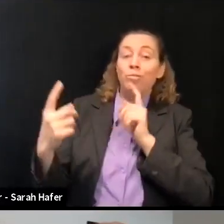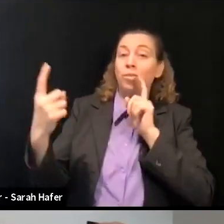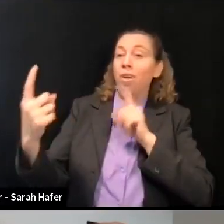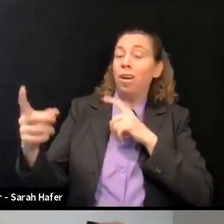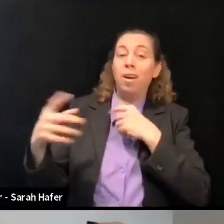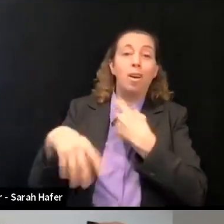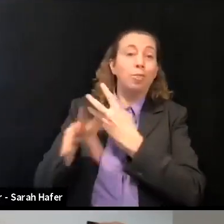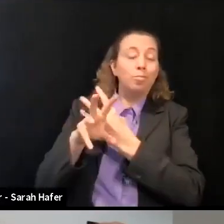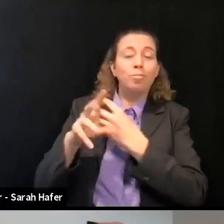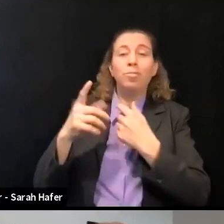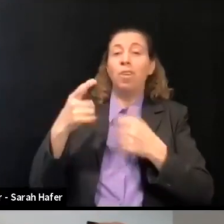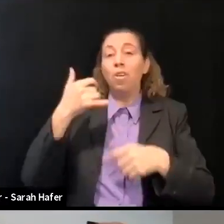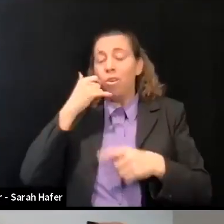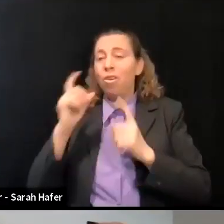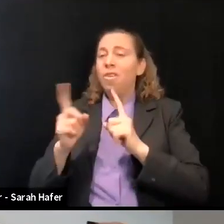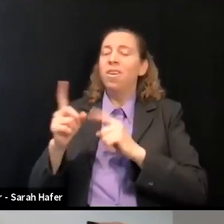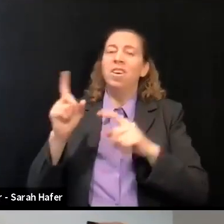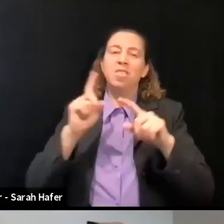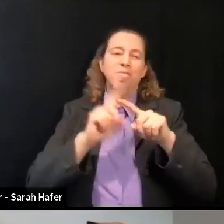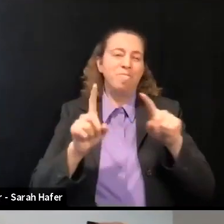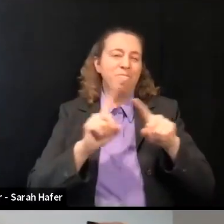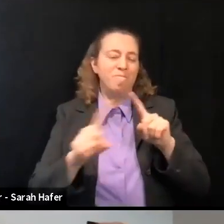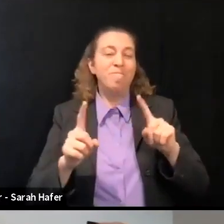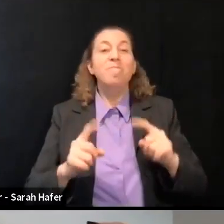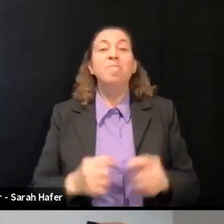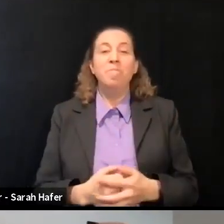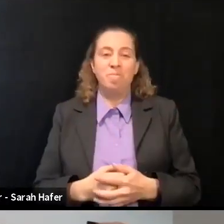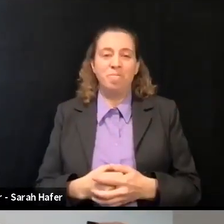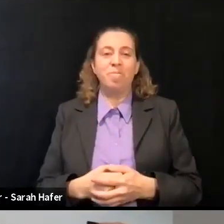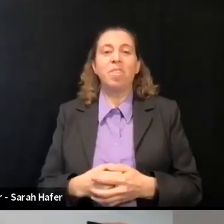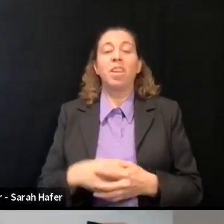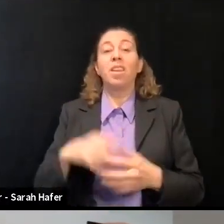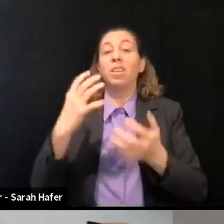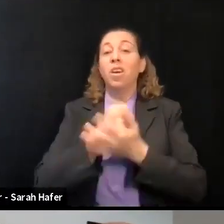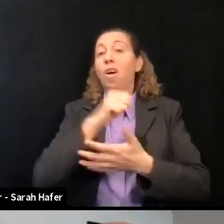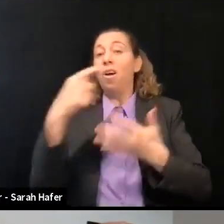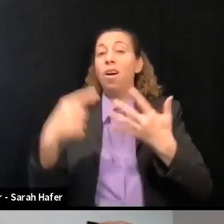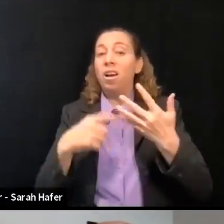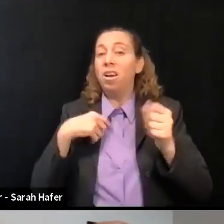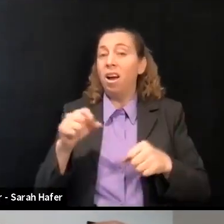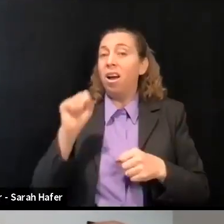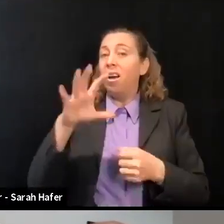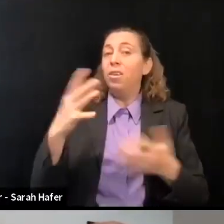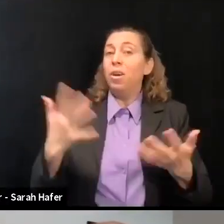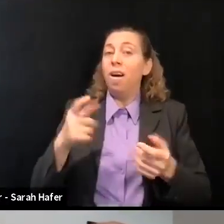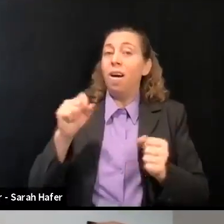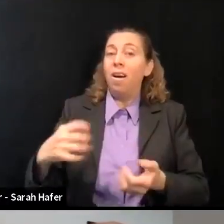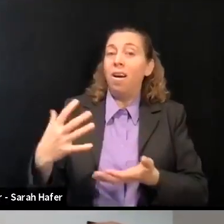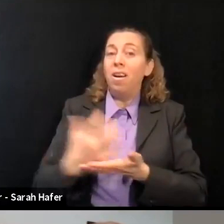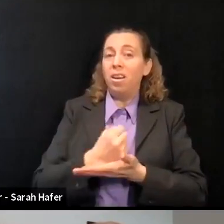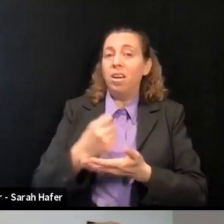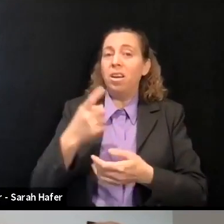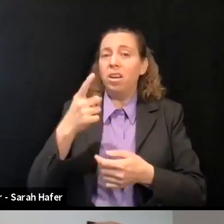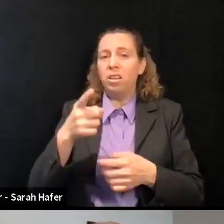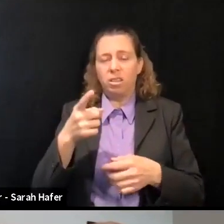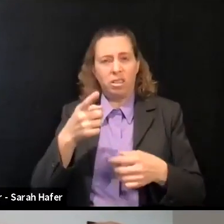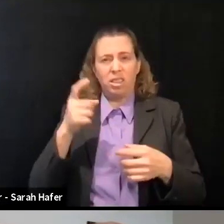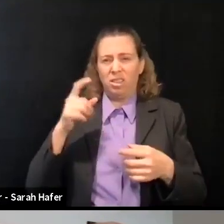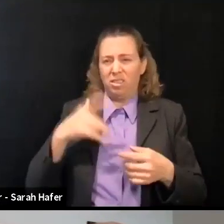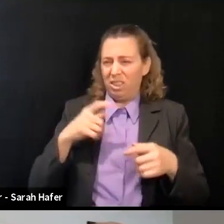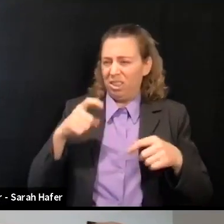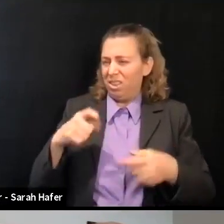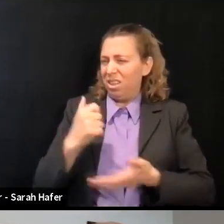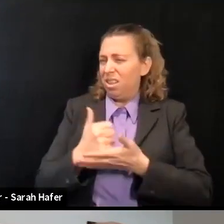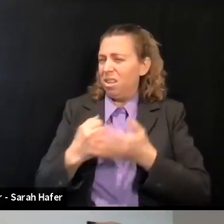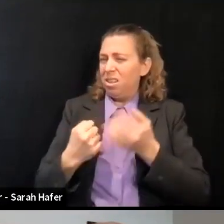And one last thing that I want us to remember is the importance of asking for help. Asking for help, in